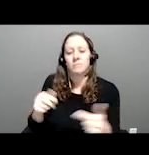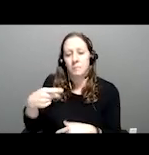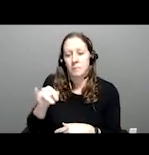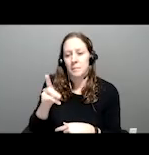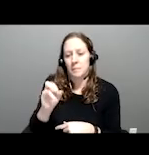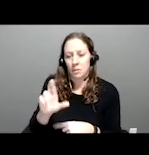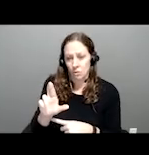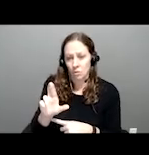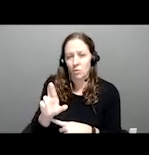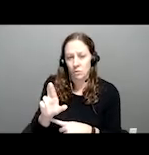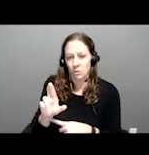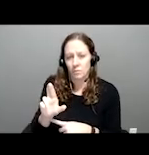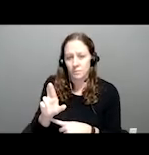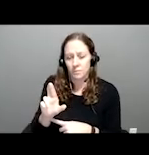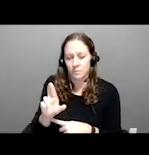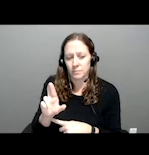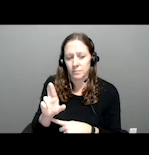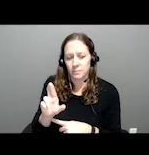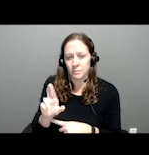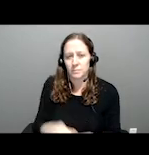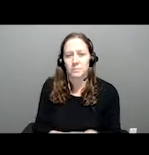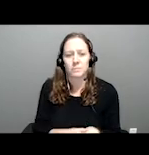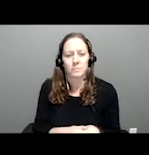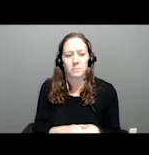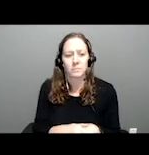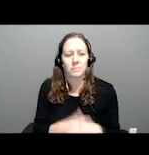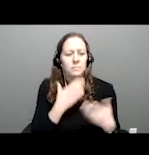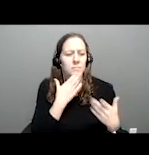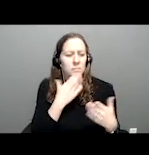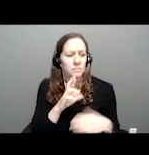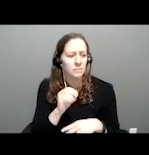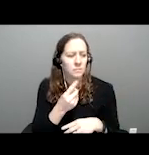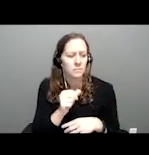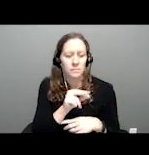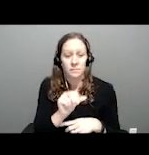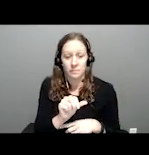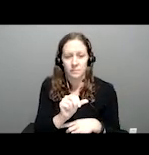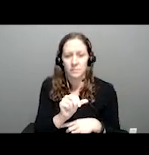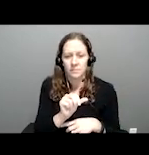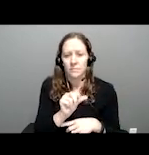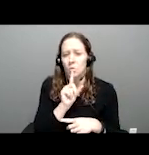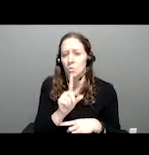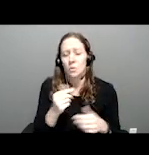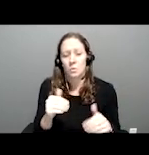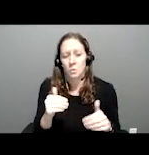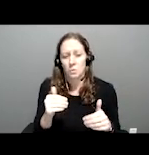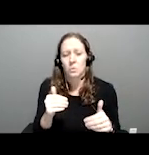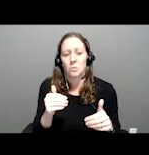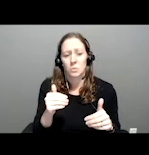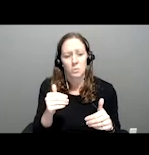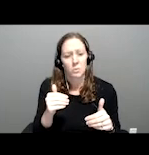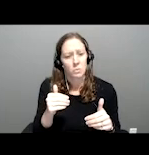Thank you, Roxana, for your very impactful insight on your journey as a student with a disability and some of the challenges that you